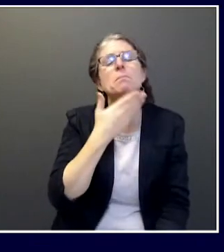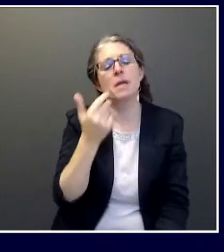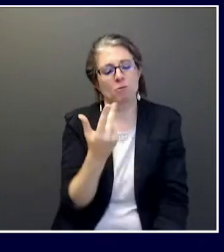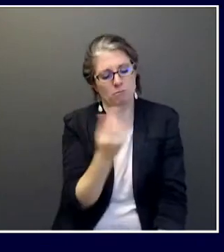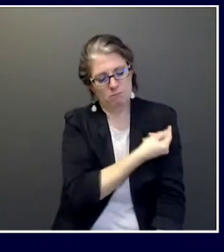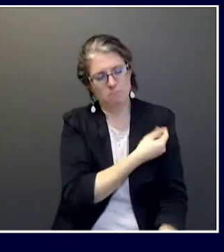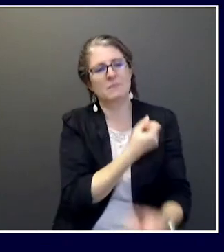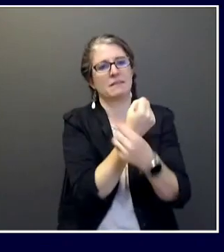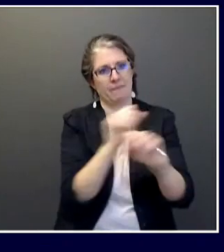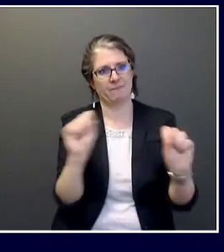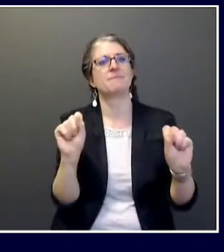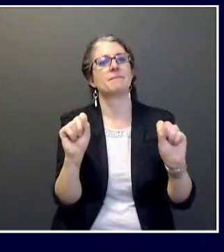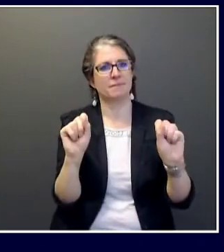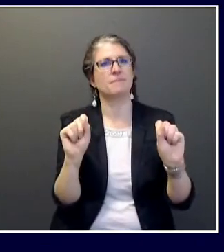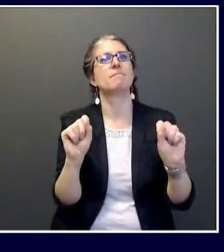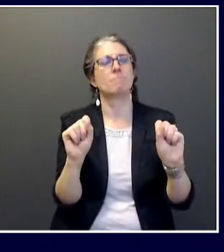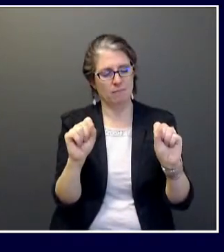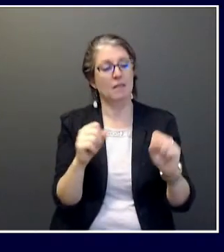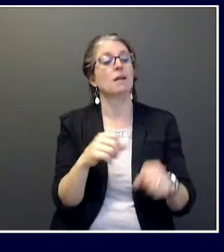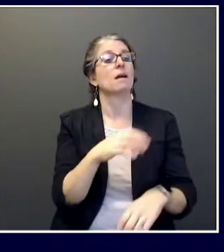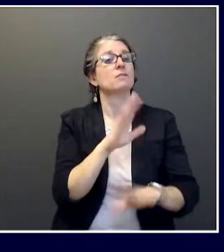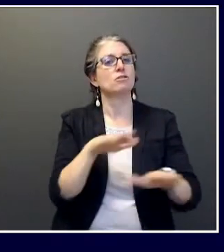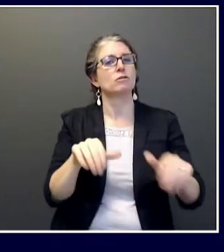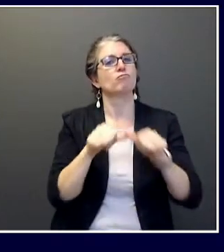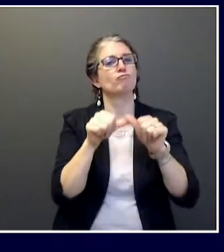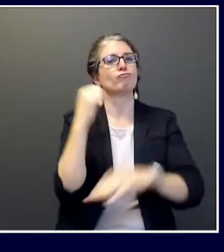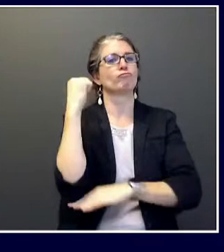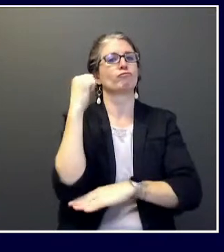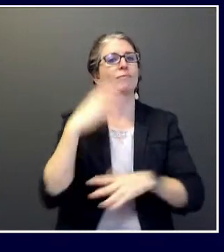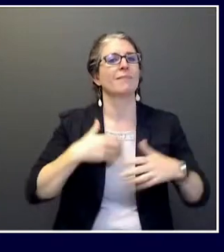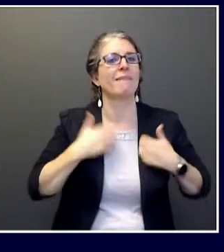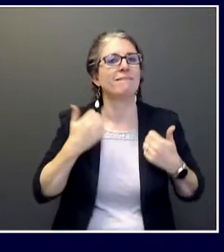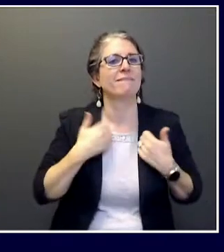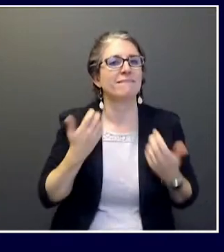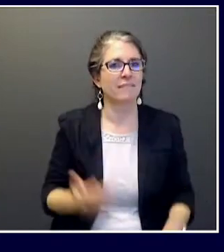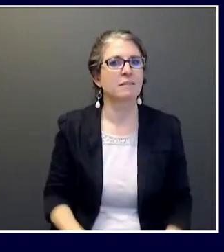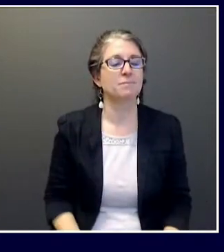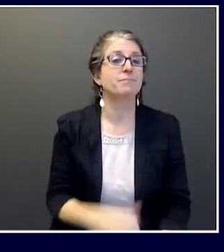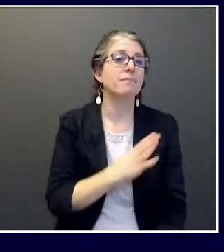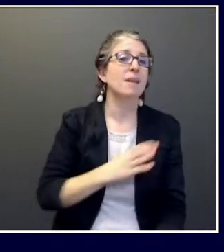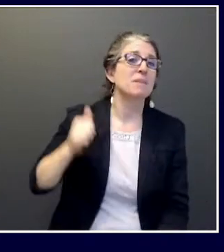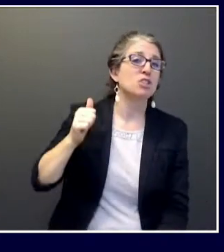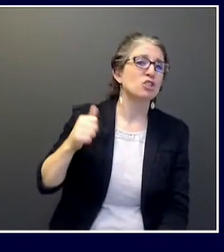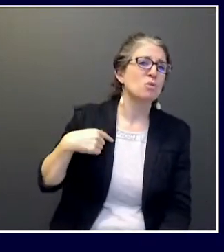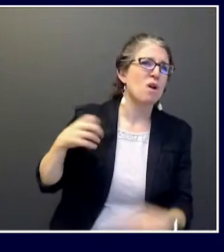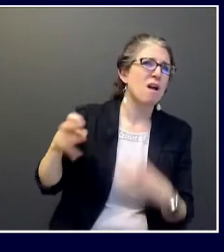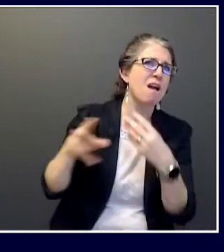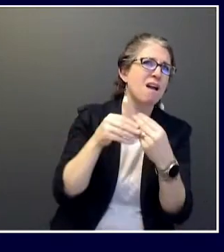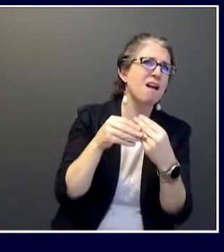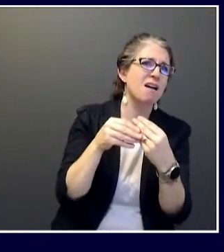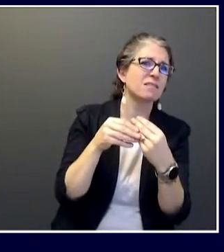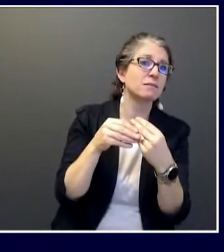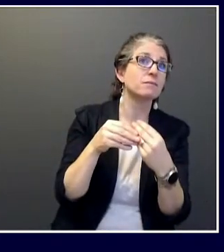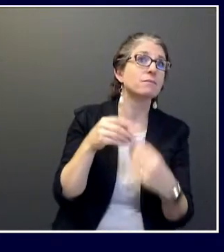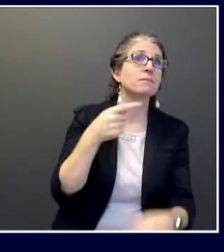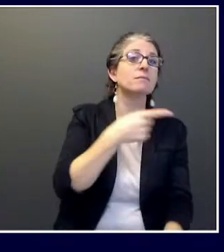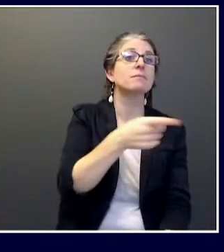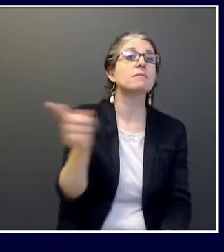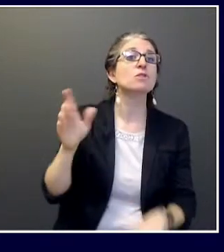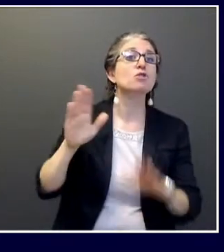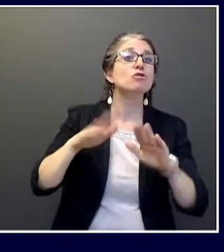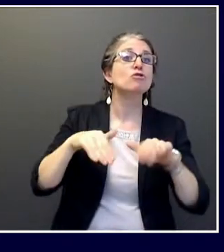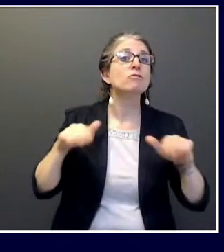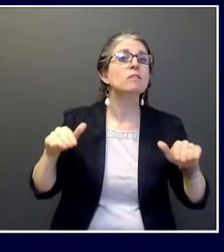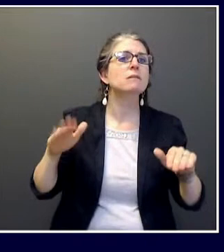And I'll only add that we also will probably try to ask kids what messages will work for them, recognizing that they're the ones who talk to their parents.